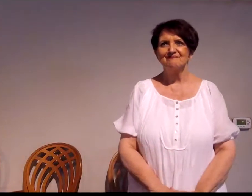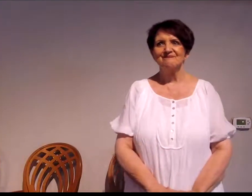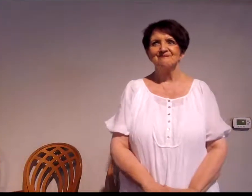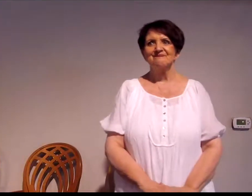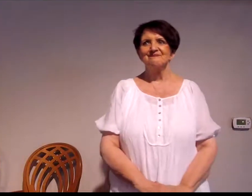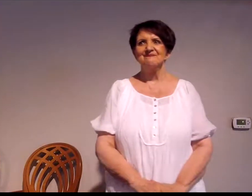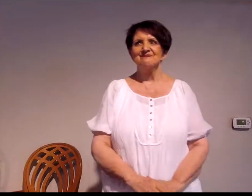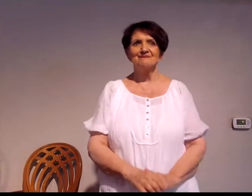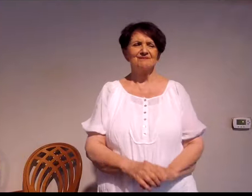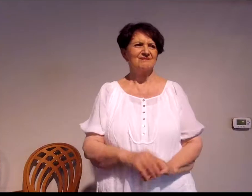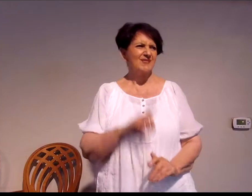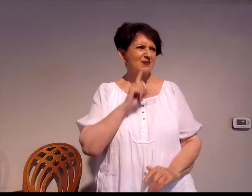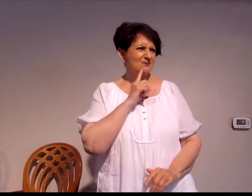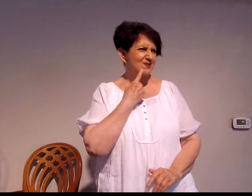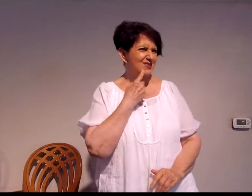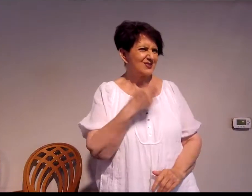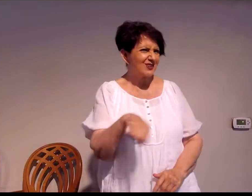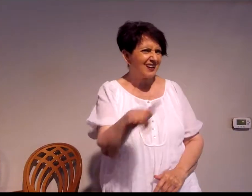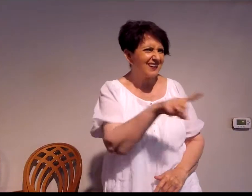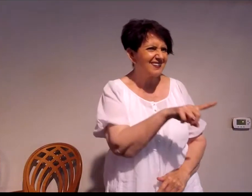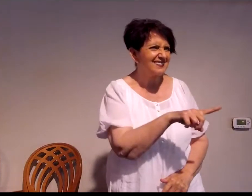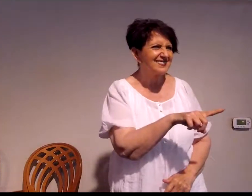Oh, I missed you guys, by the way.